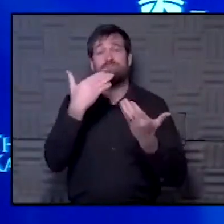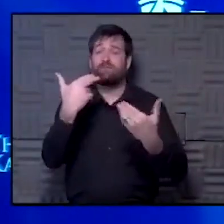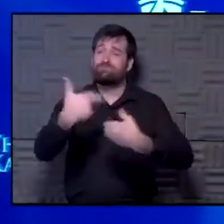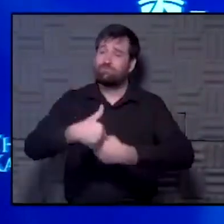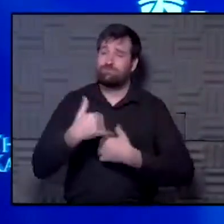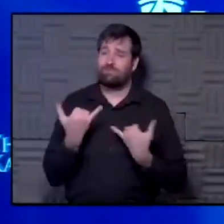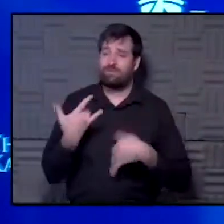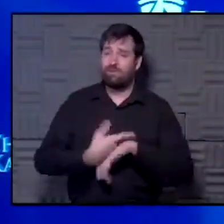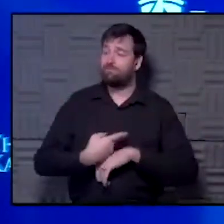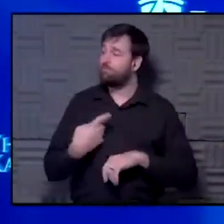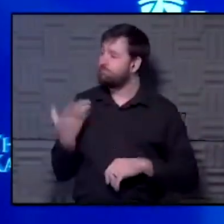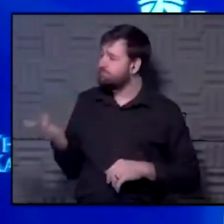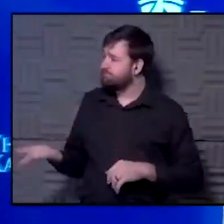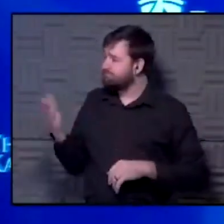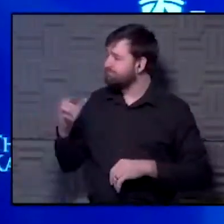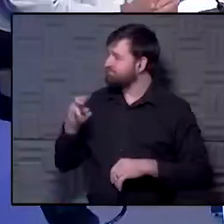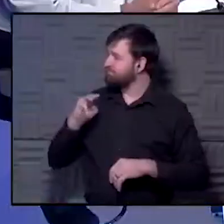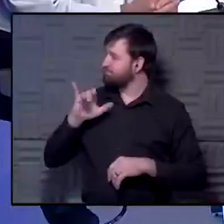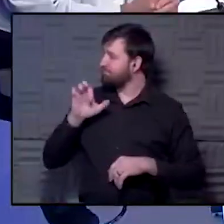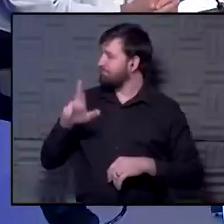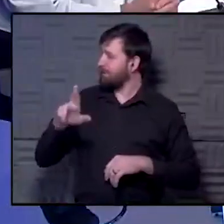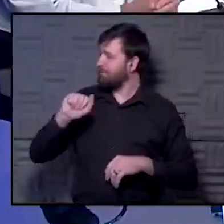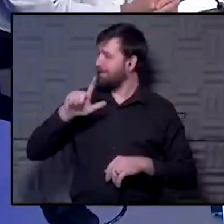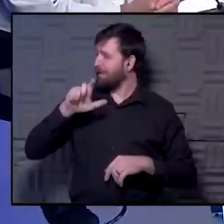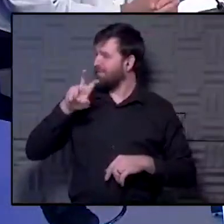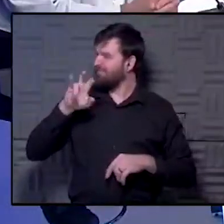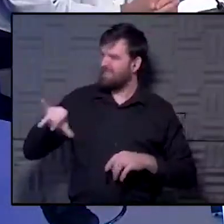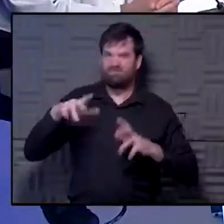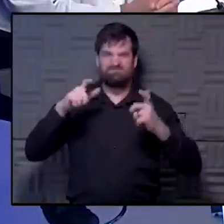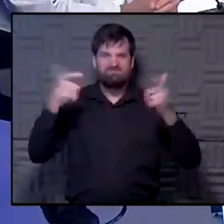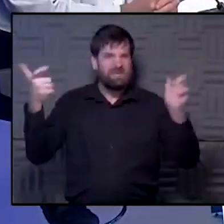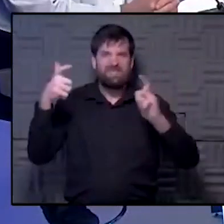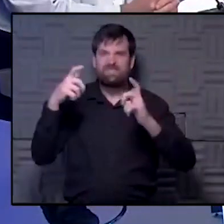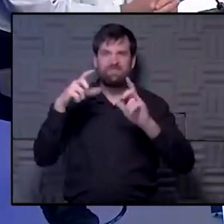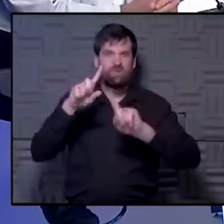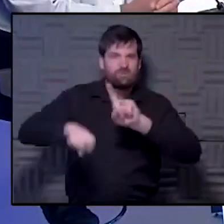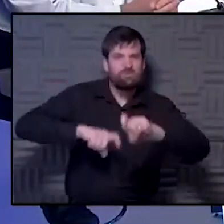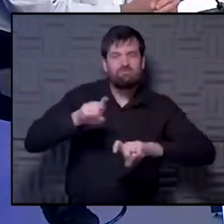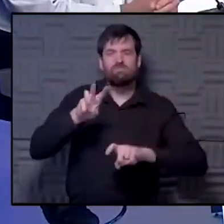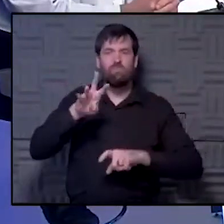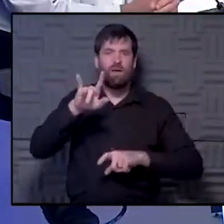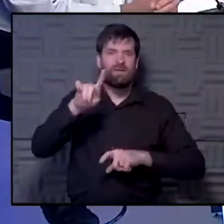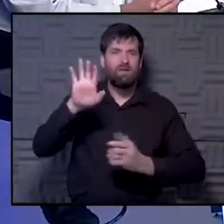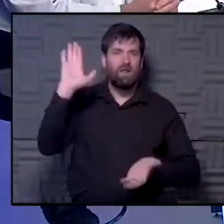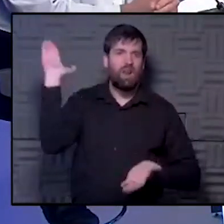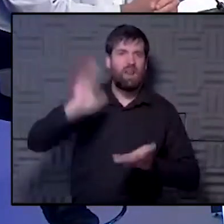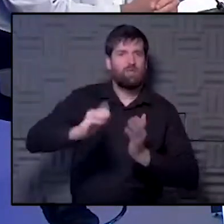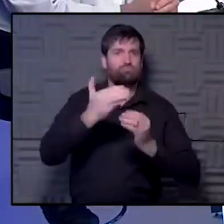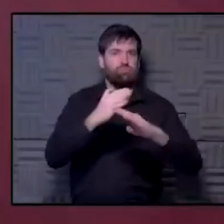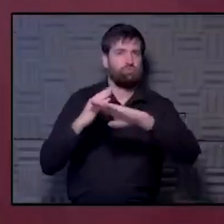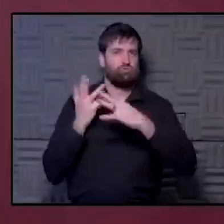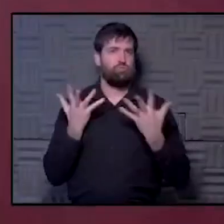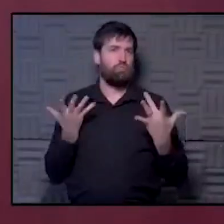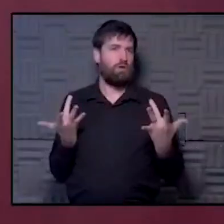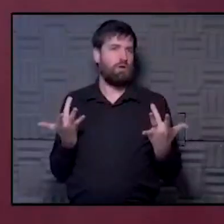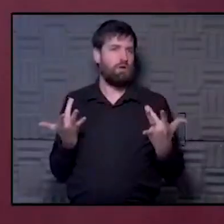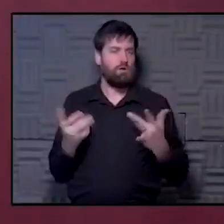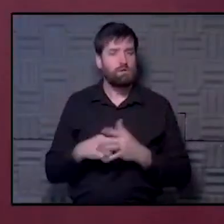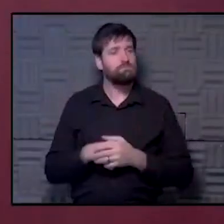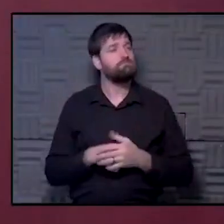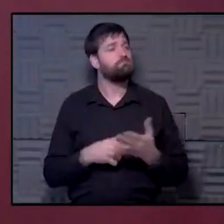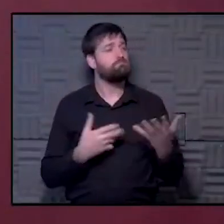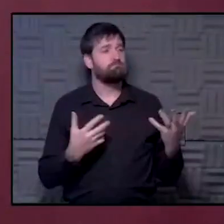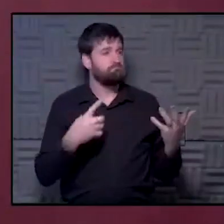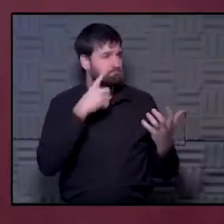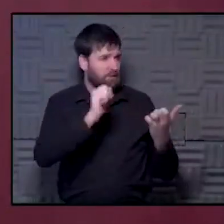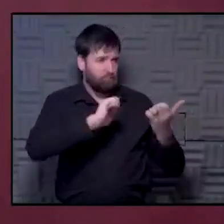So first, I'm going to turn to you, Mayor Alvey. The hot question of the day, why did Wyandotte start to back off on restrictions? What changed? So I think